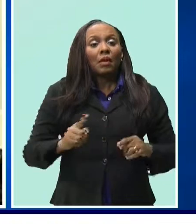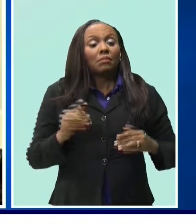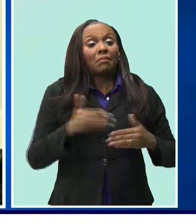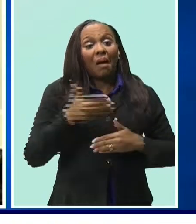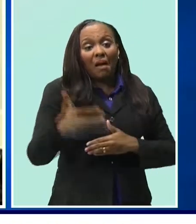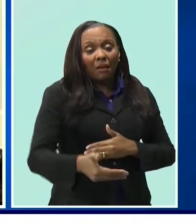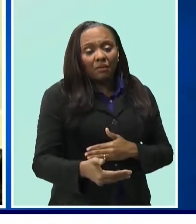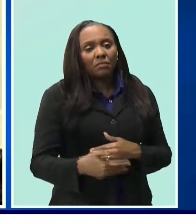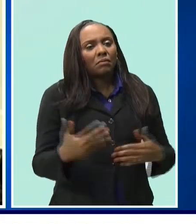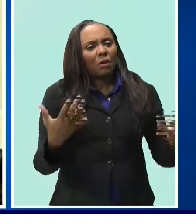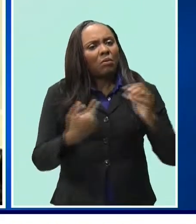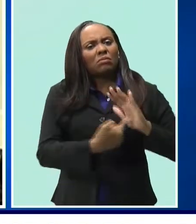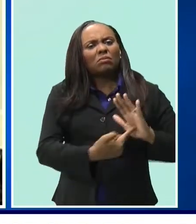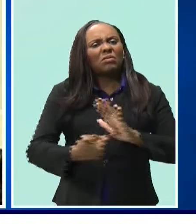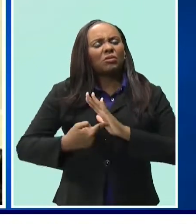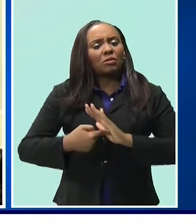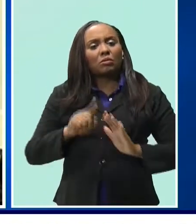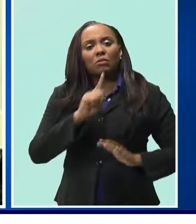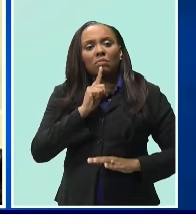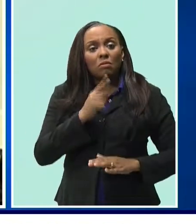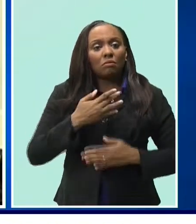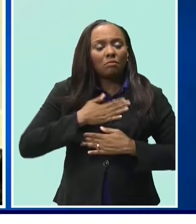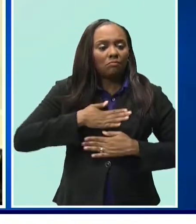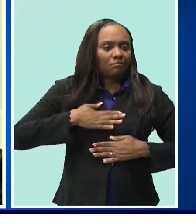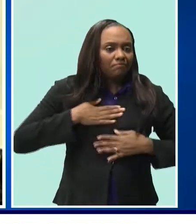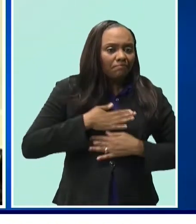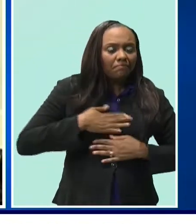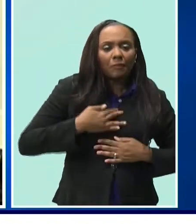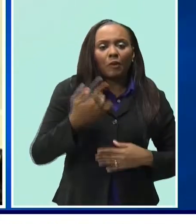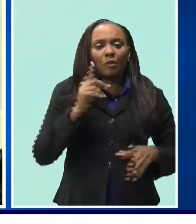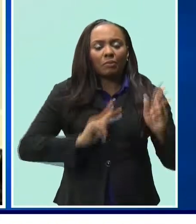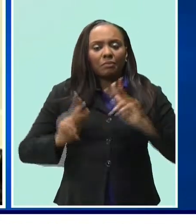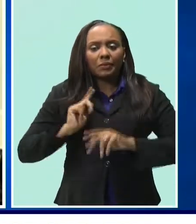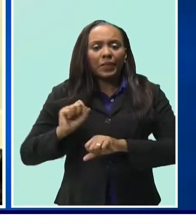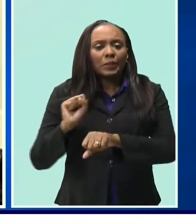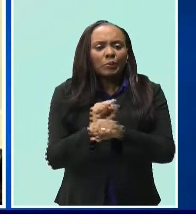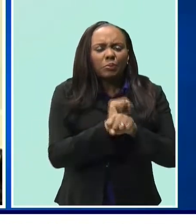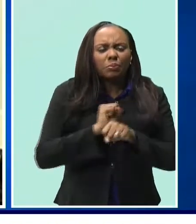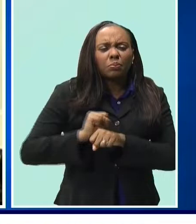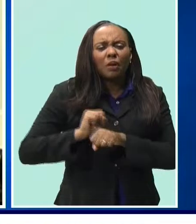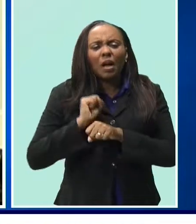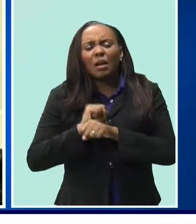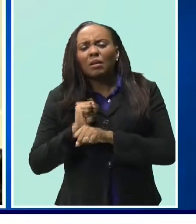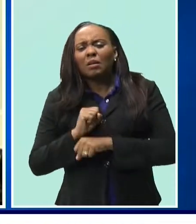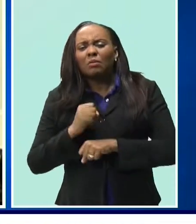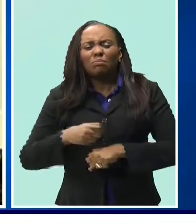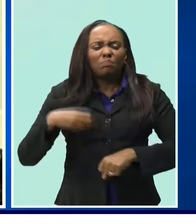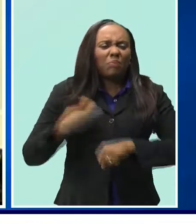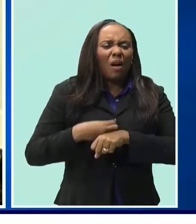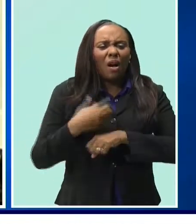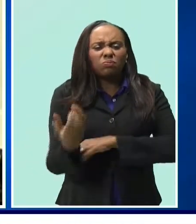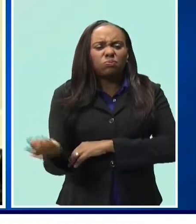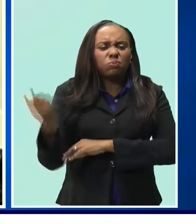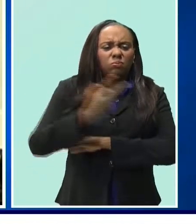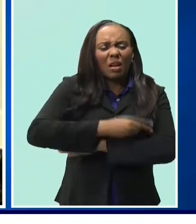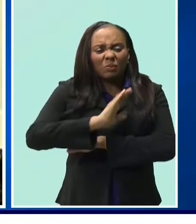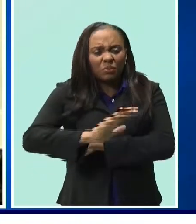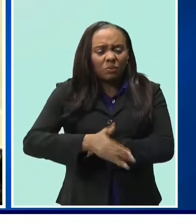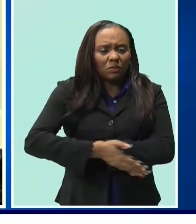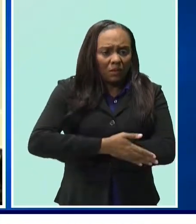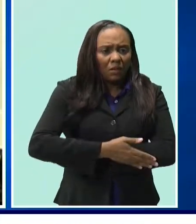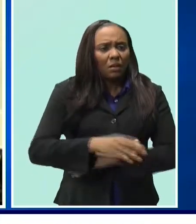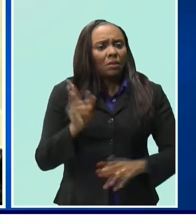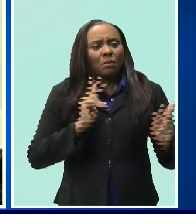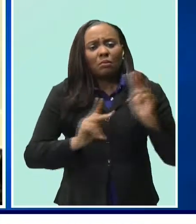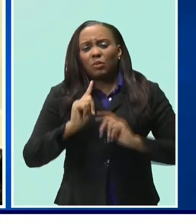tangible way always must be found to express the appreciation of this country for what these people